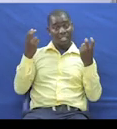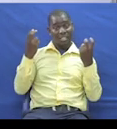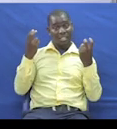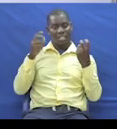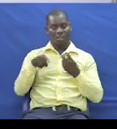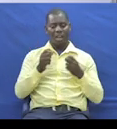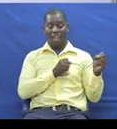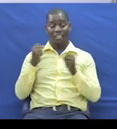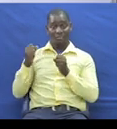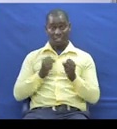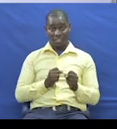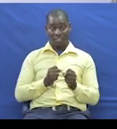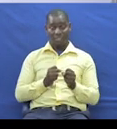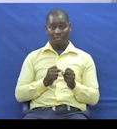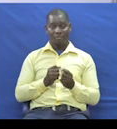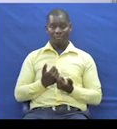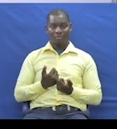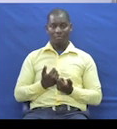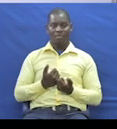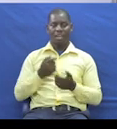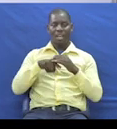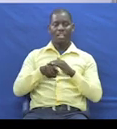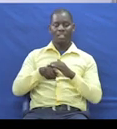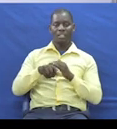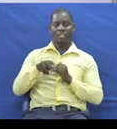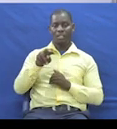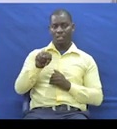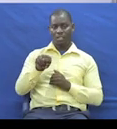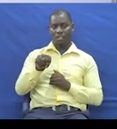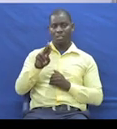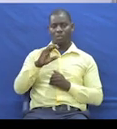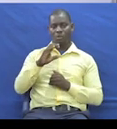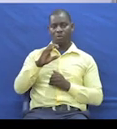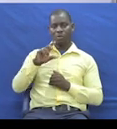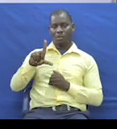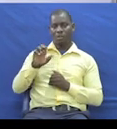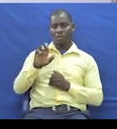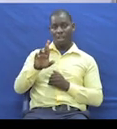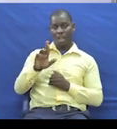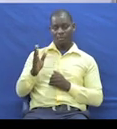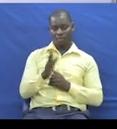radioactivity, which is the nucleus of an atom. Dear student,